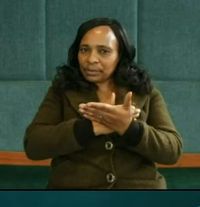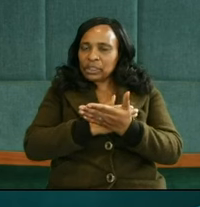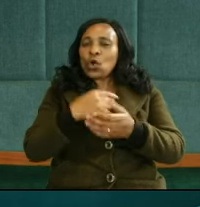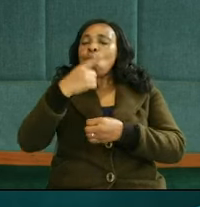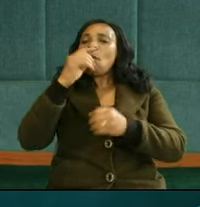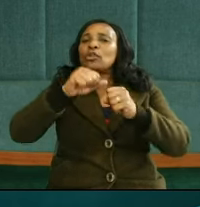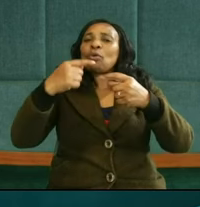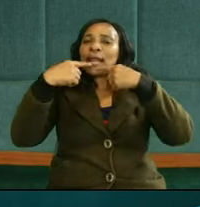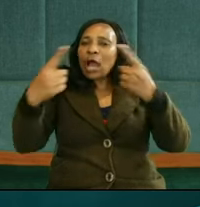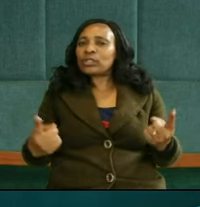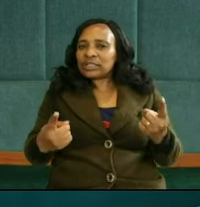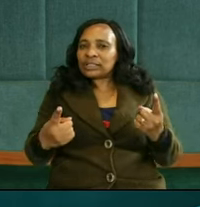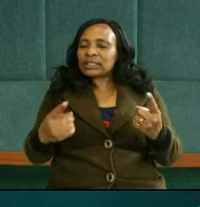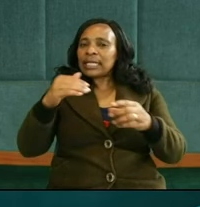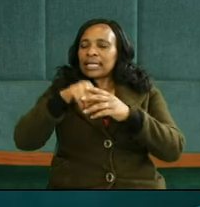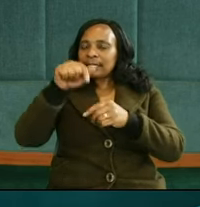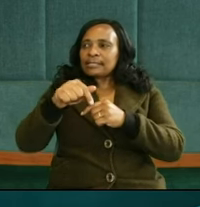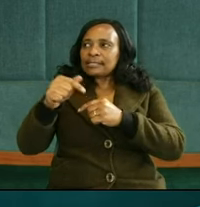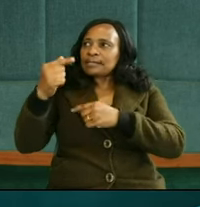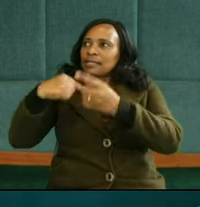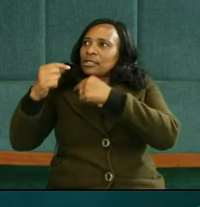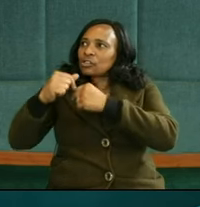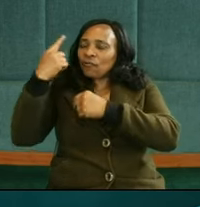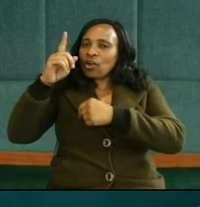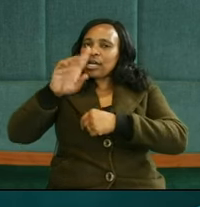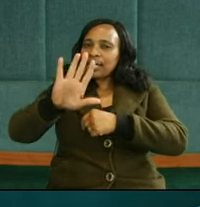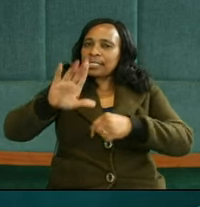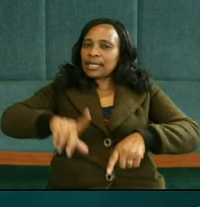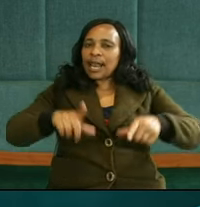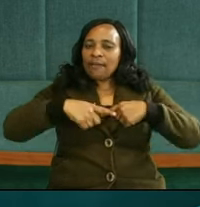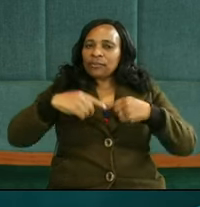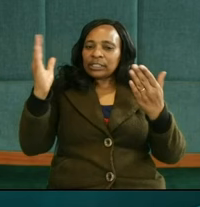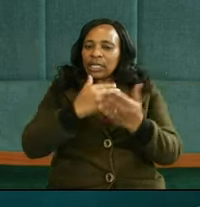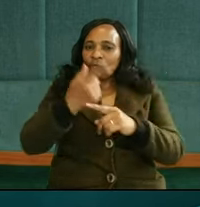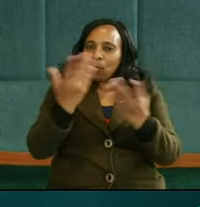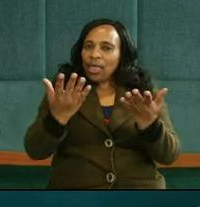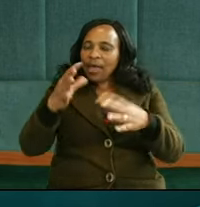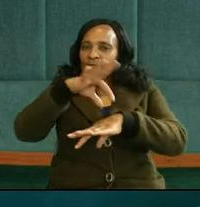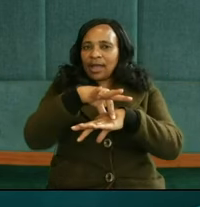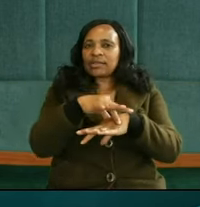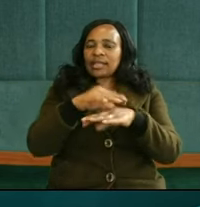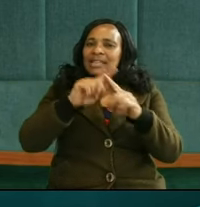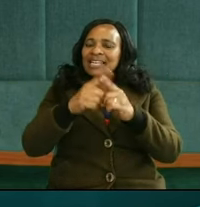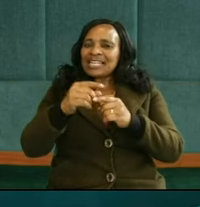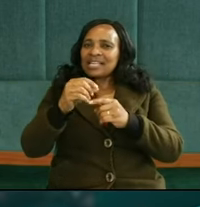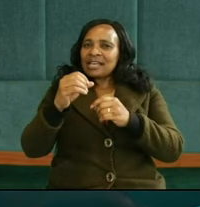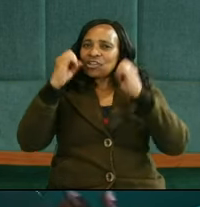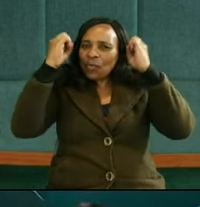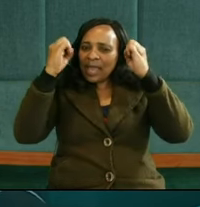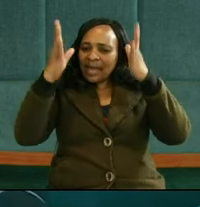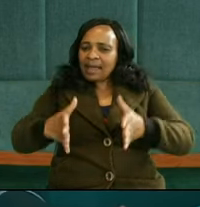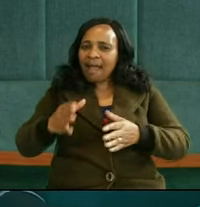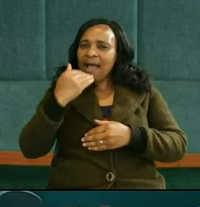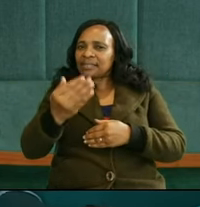will declare his generation? For his life is taken from the earth.' So the eunuch answered Philip and